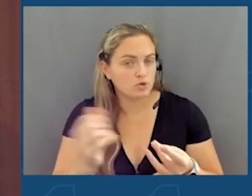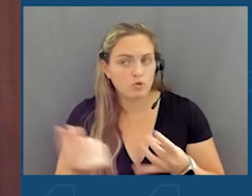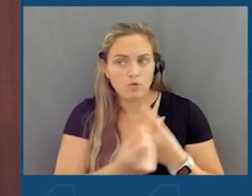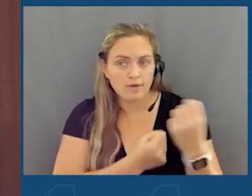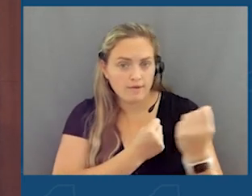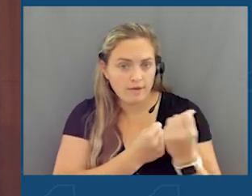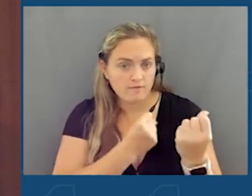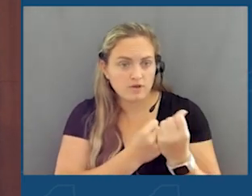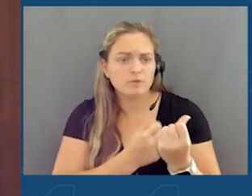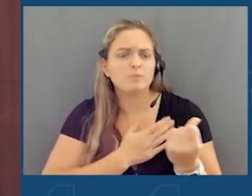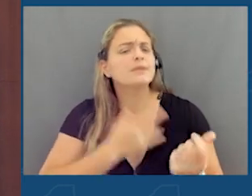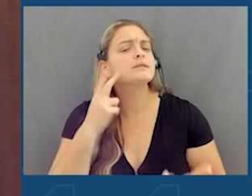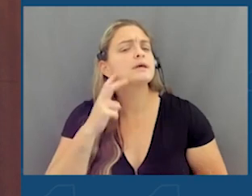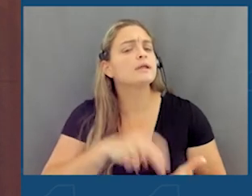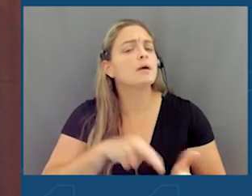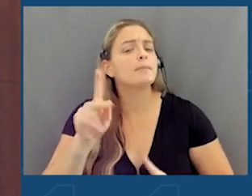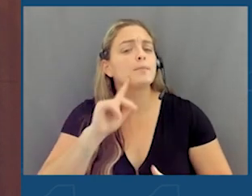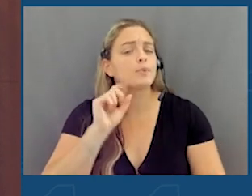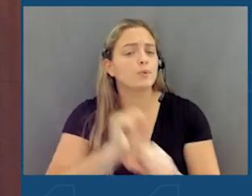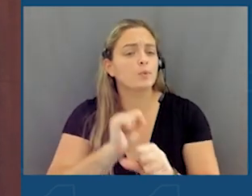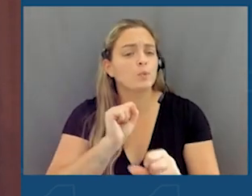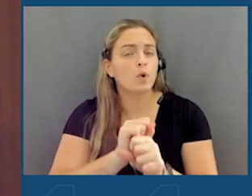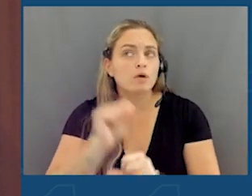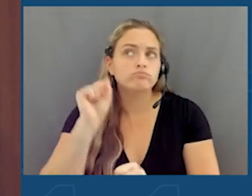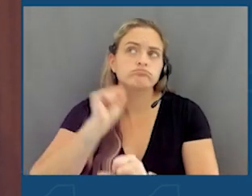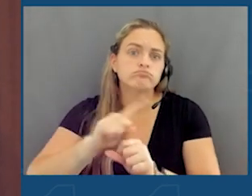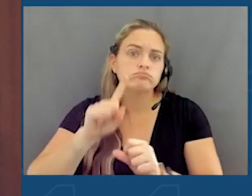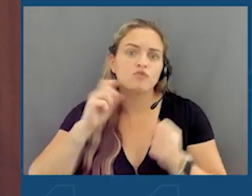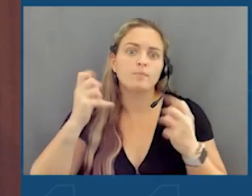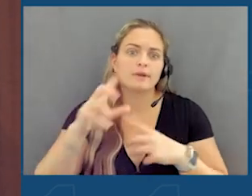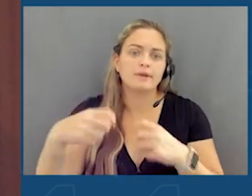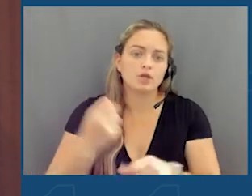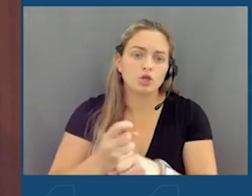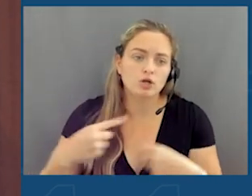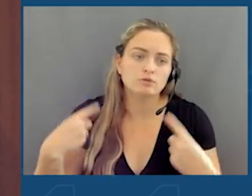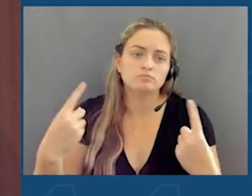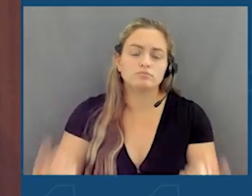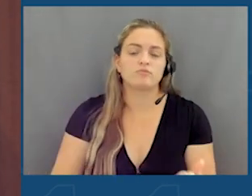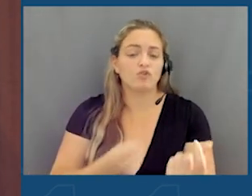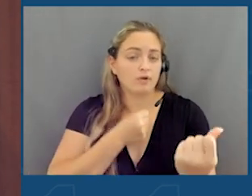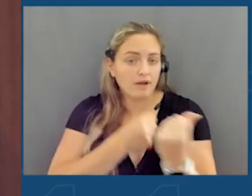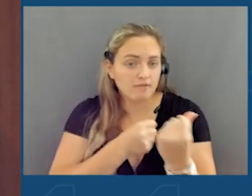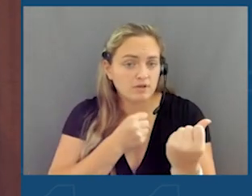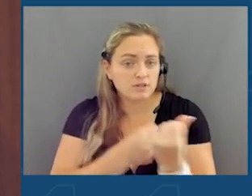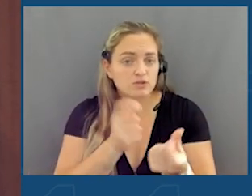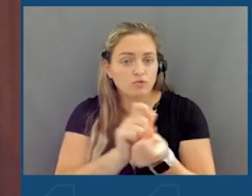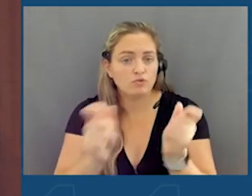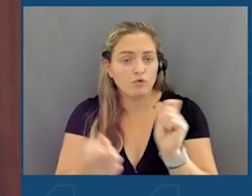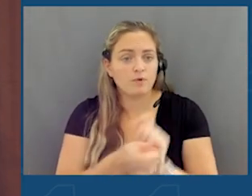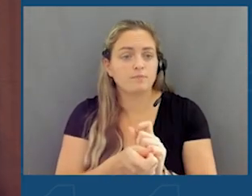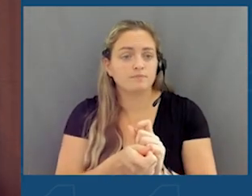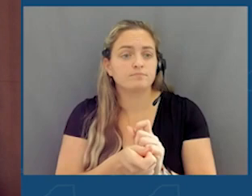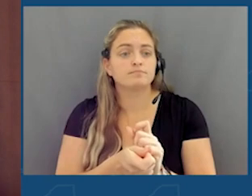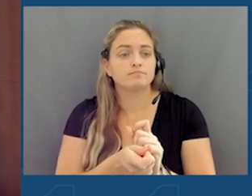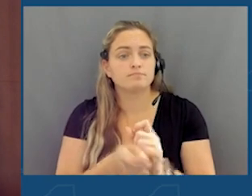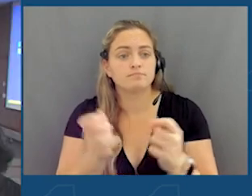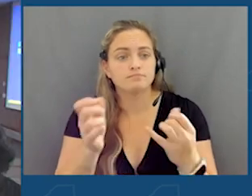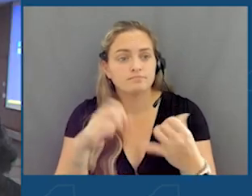Please stand up, those of you who have been working tirelessly for years on advocacy reform, common